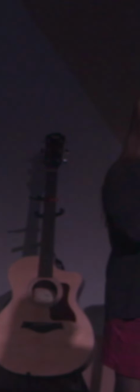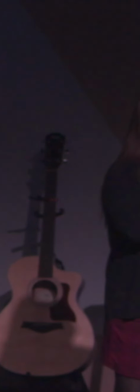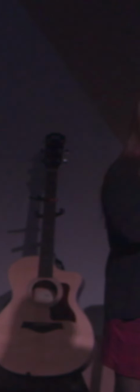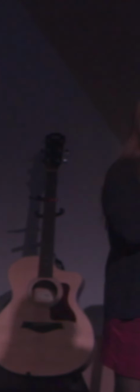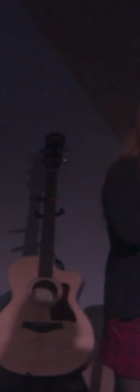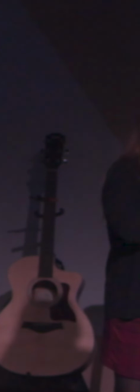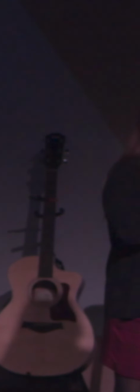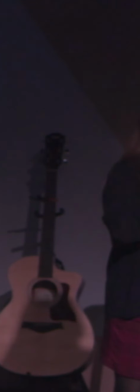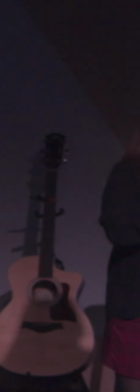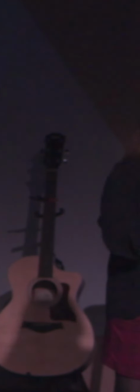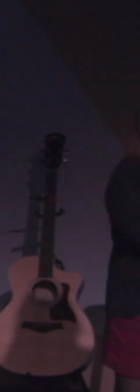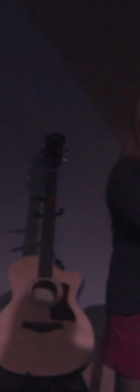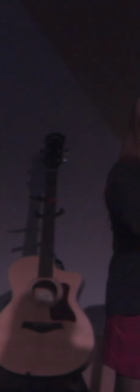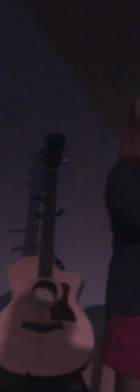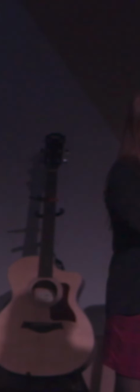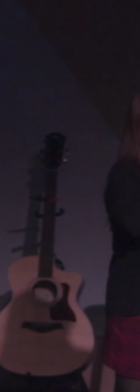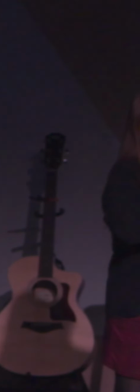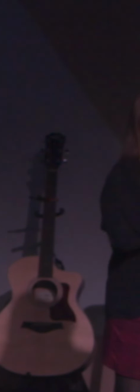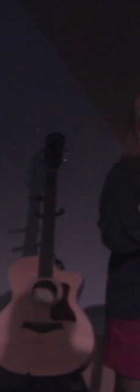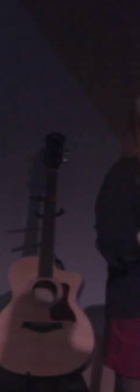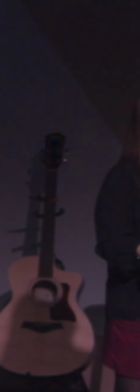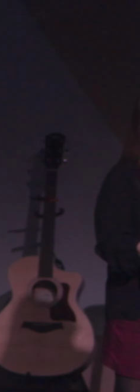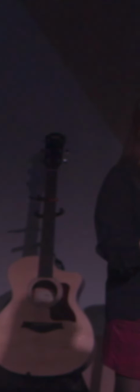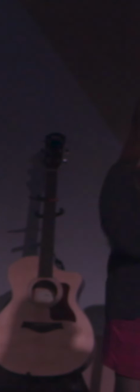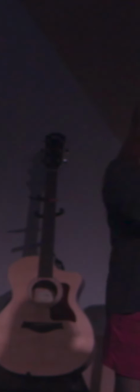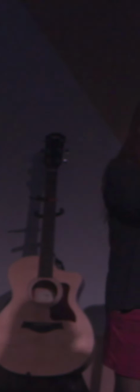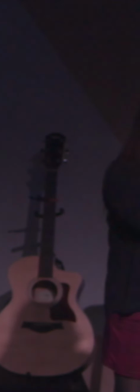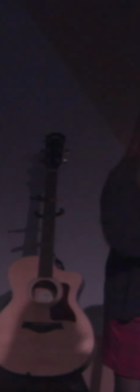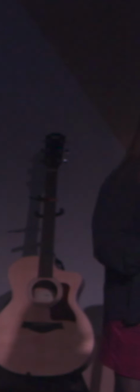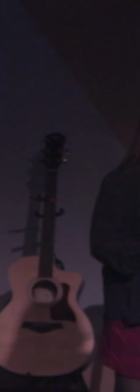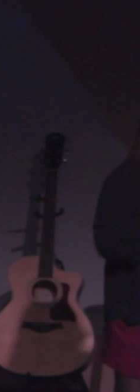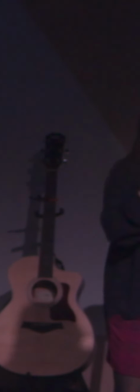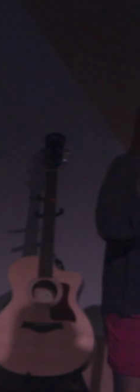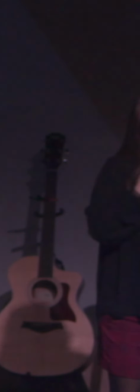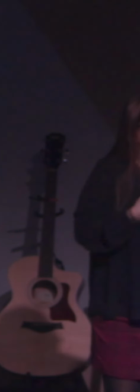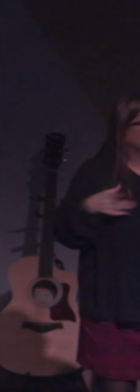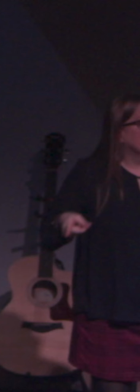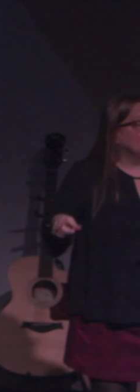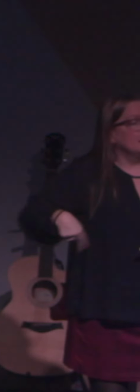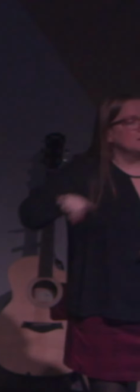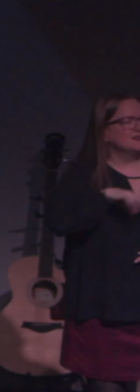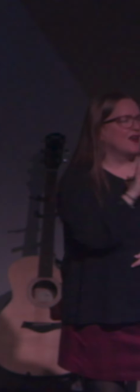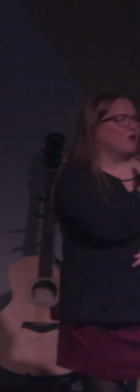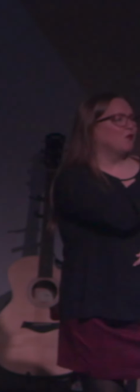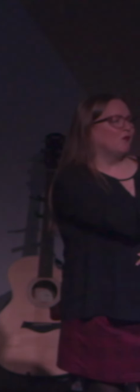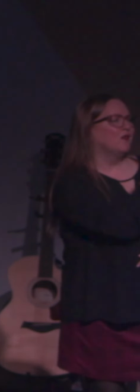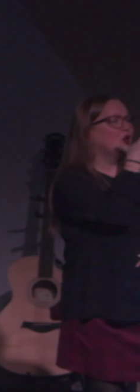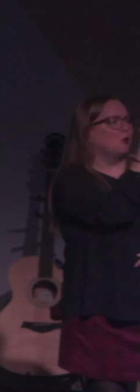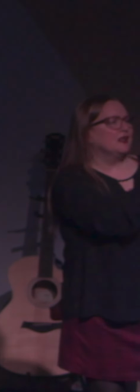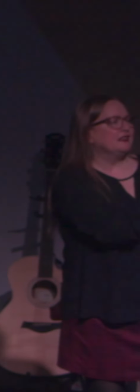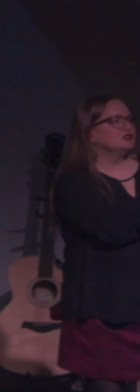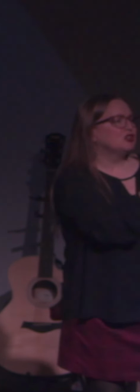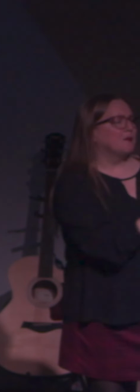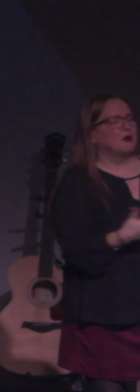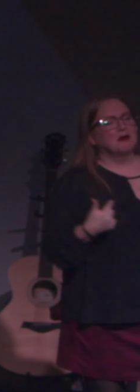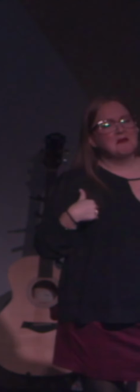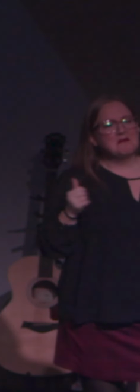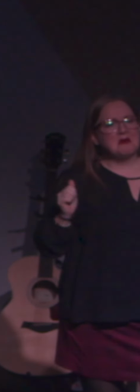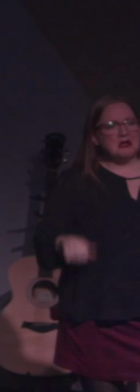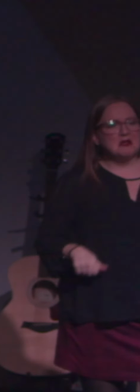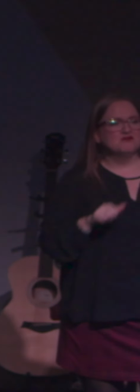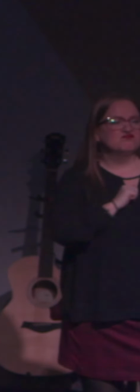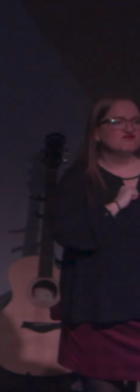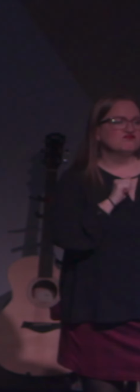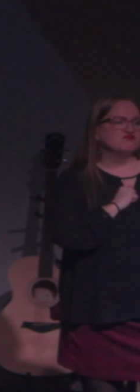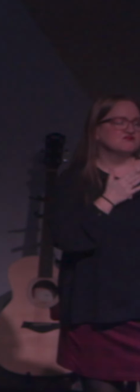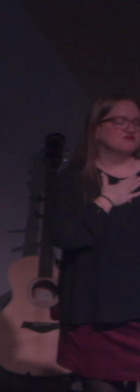we can defend ourselves. It would be foolish for sheep to think, I don't really need the shepherd around because I got this,